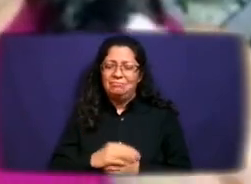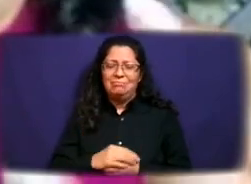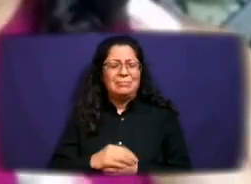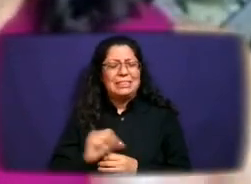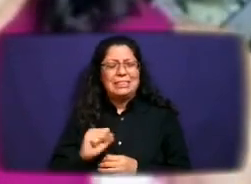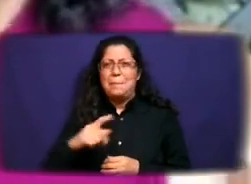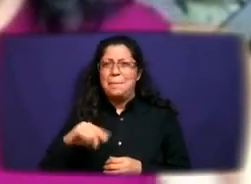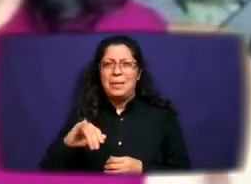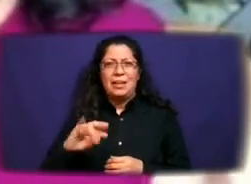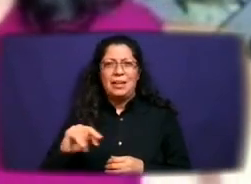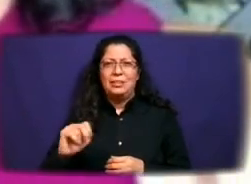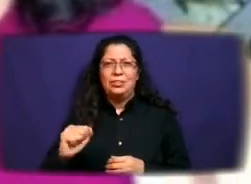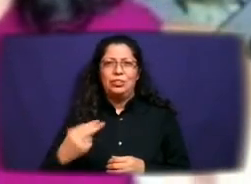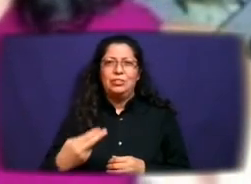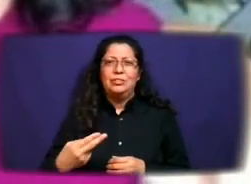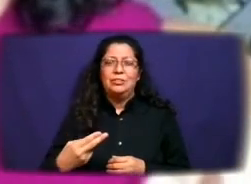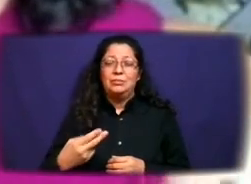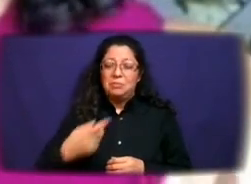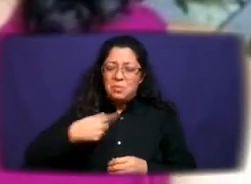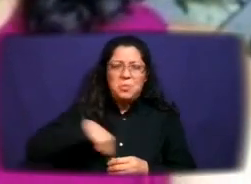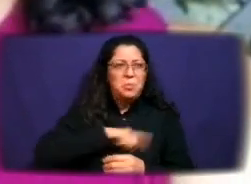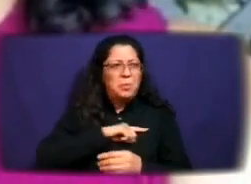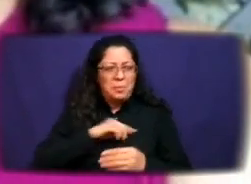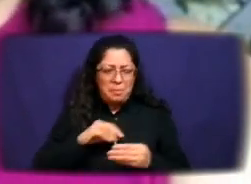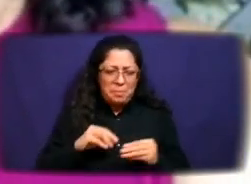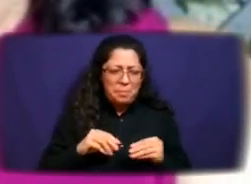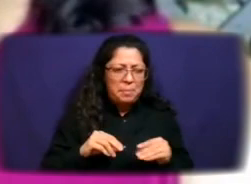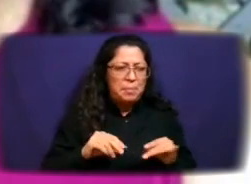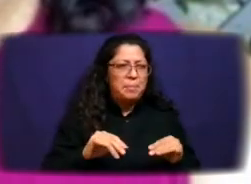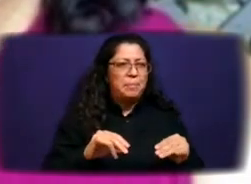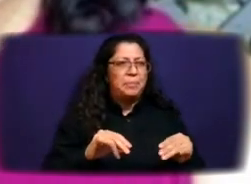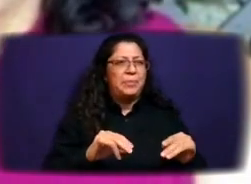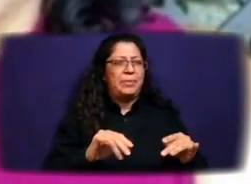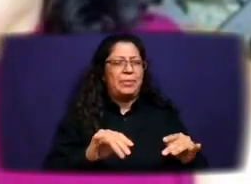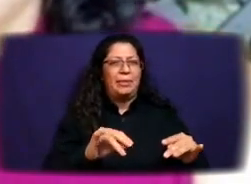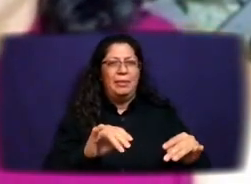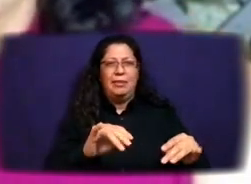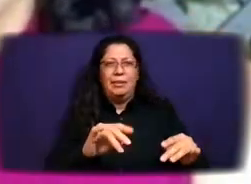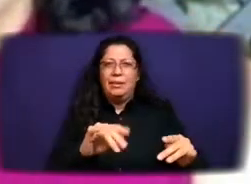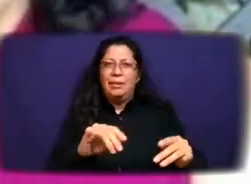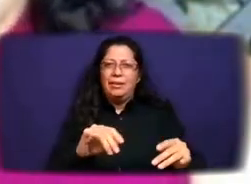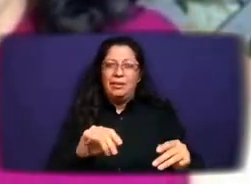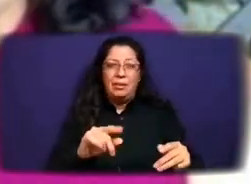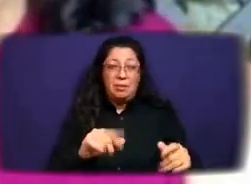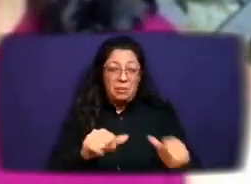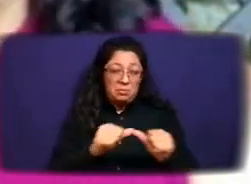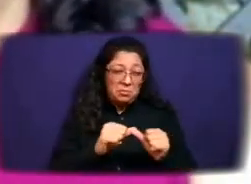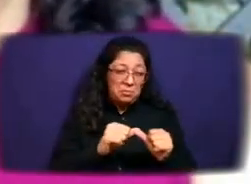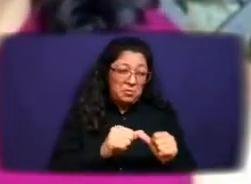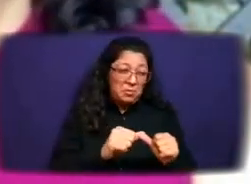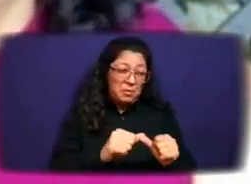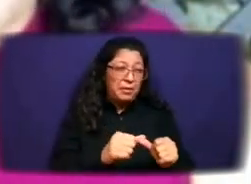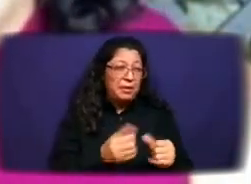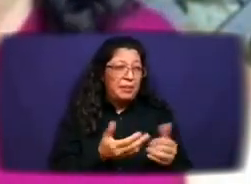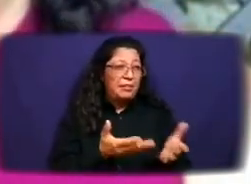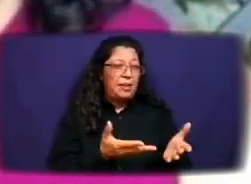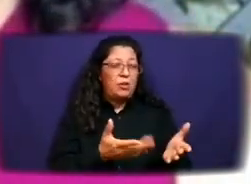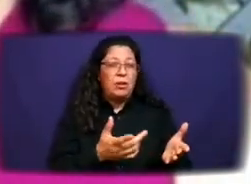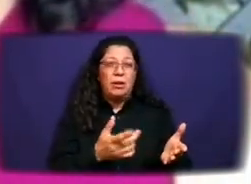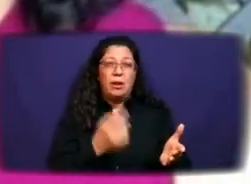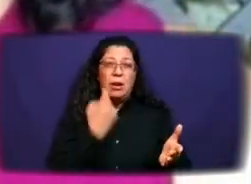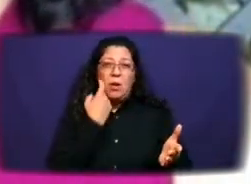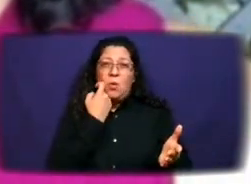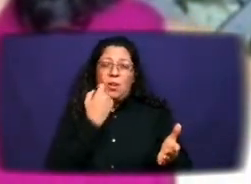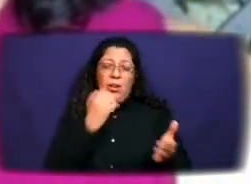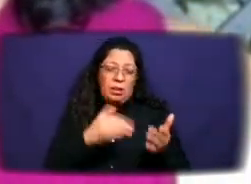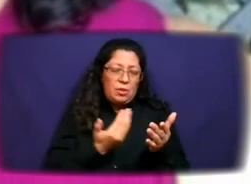We planted. Those that had always lived there, and those that had just arrived.